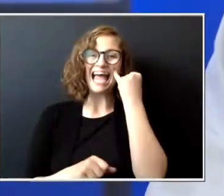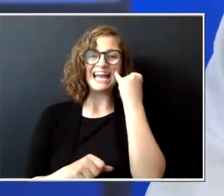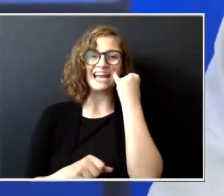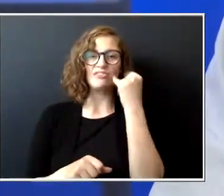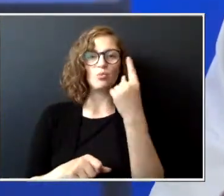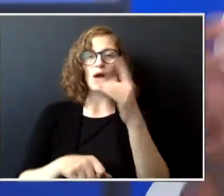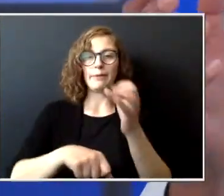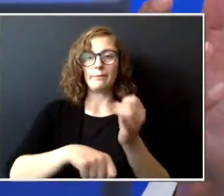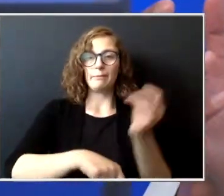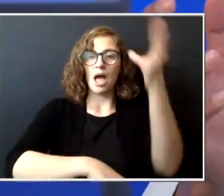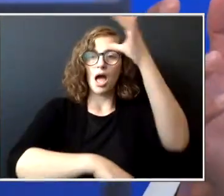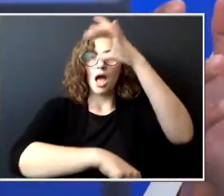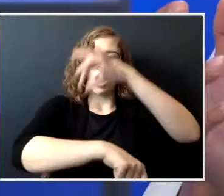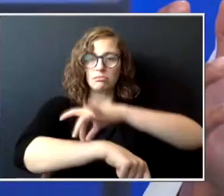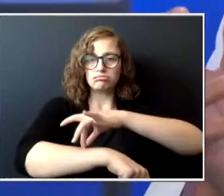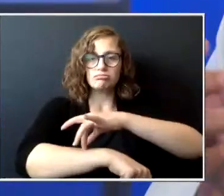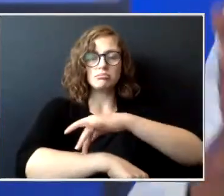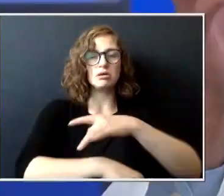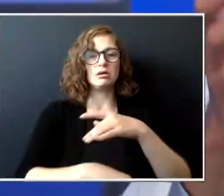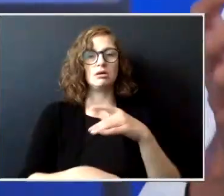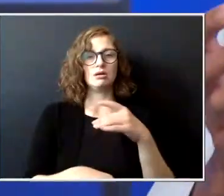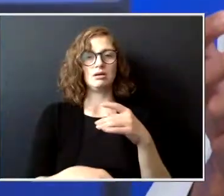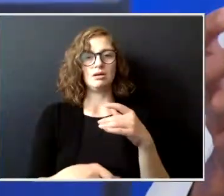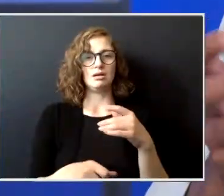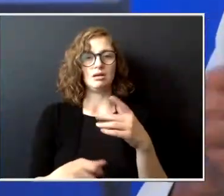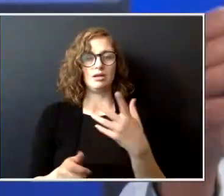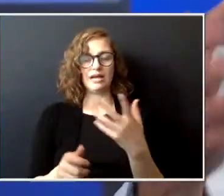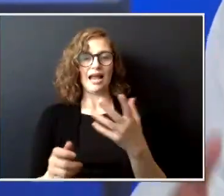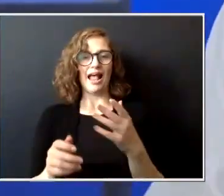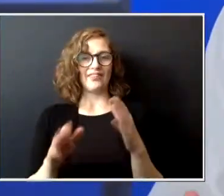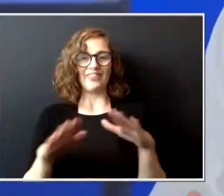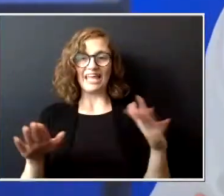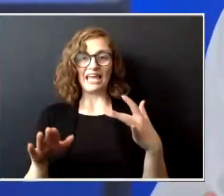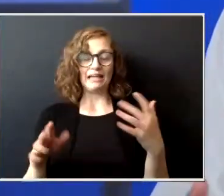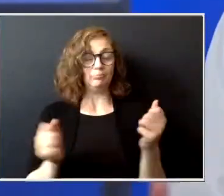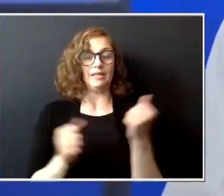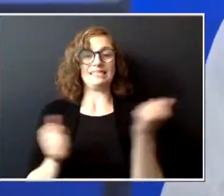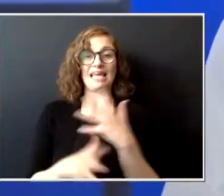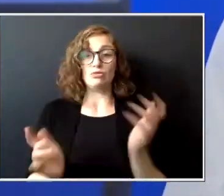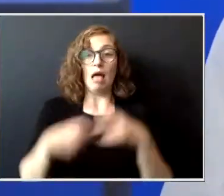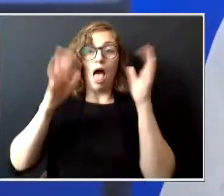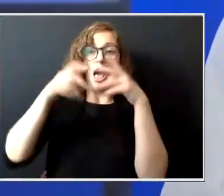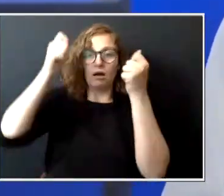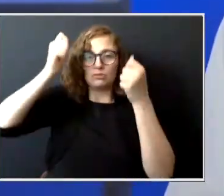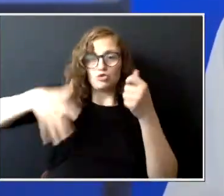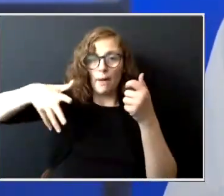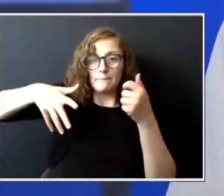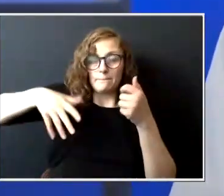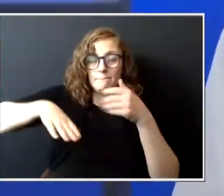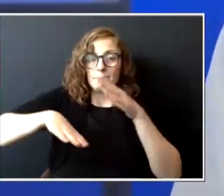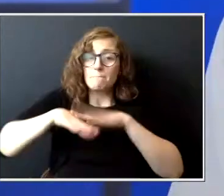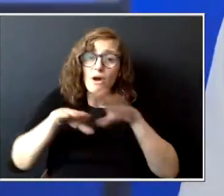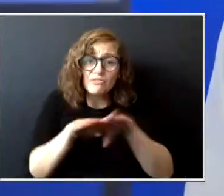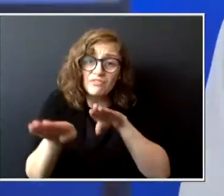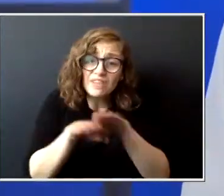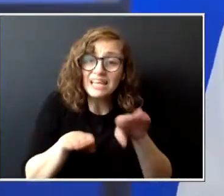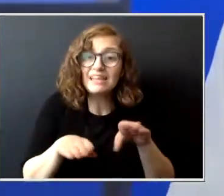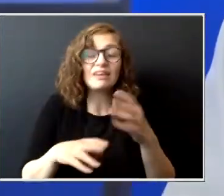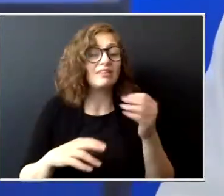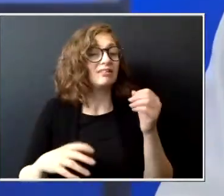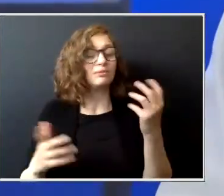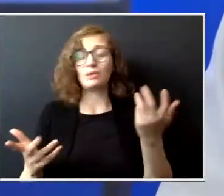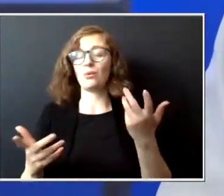landing on the hand and child becoming kind of, gonna get scared, drops it on their feet. Yeah. Like we do see those